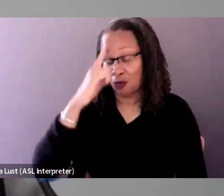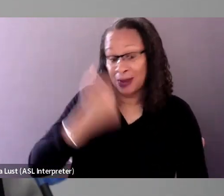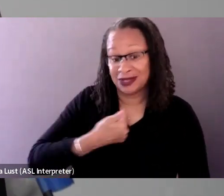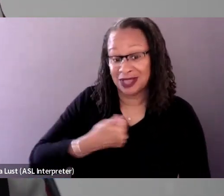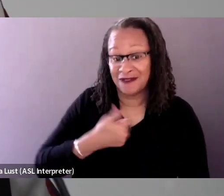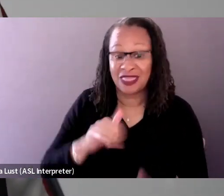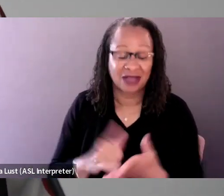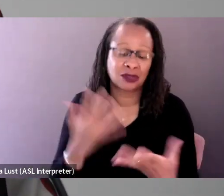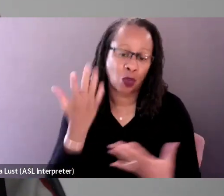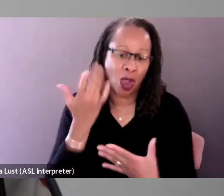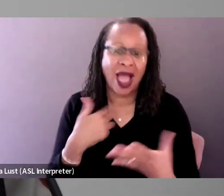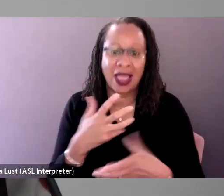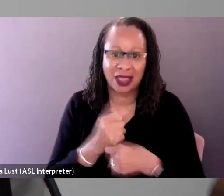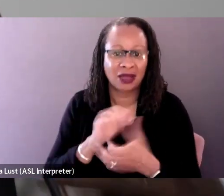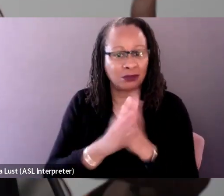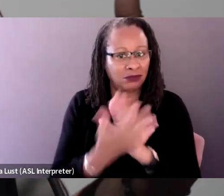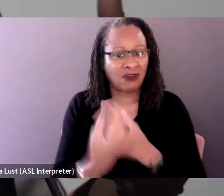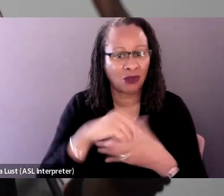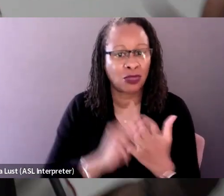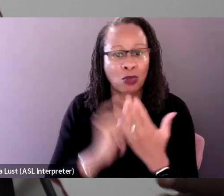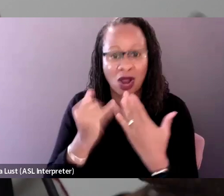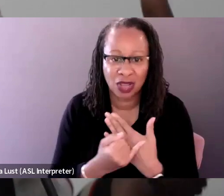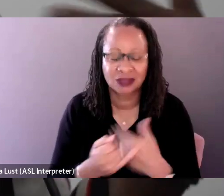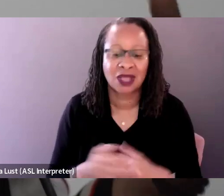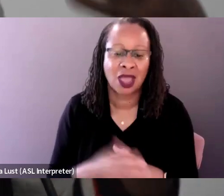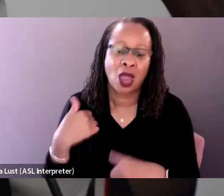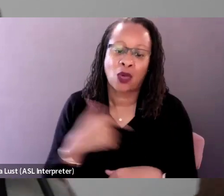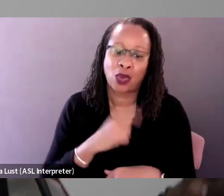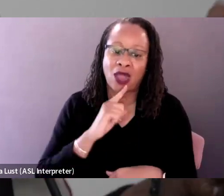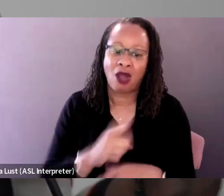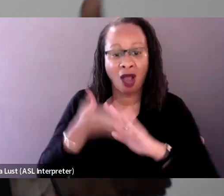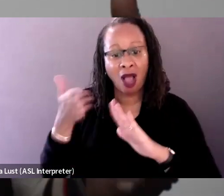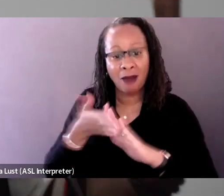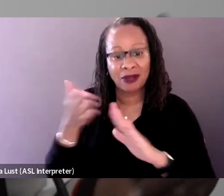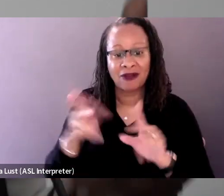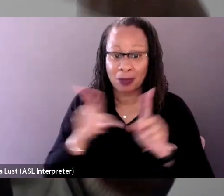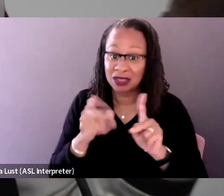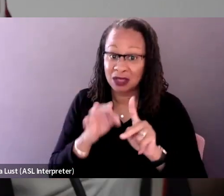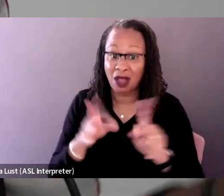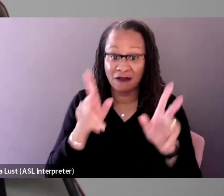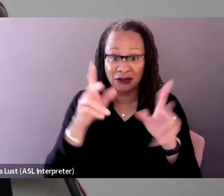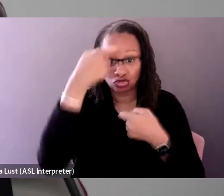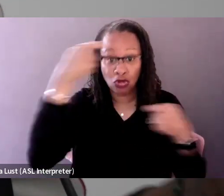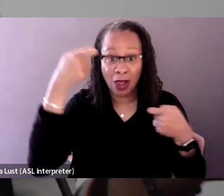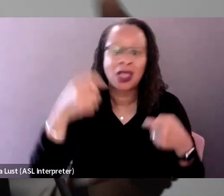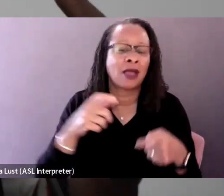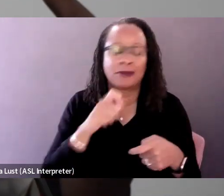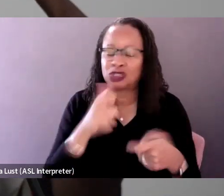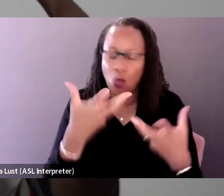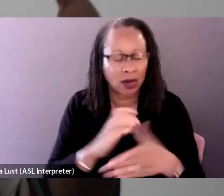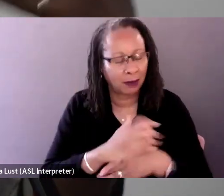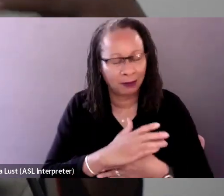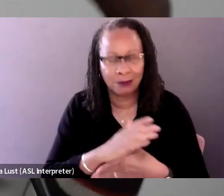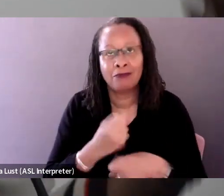why I got into the project, was we are operating in places of trauma, but we don't want to make a traumatic film. And